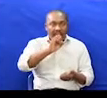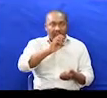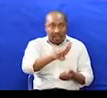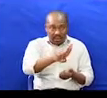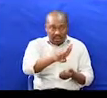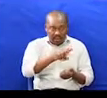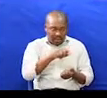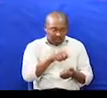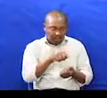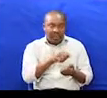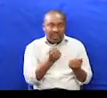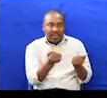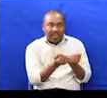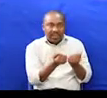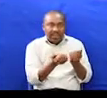of small